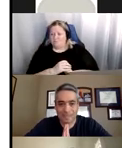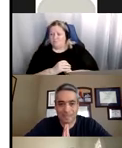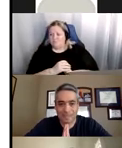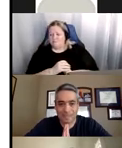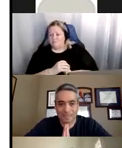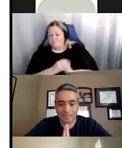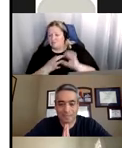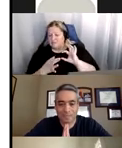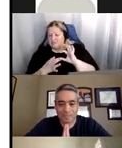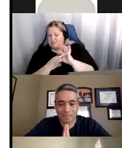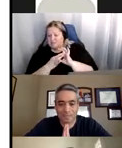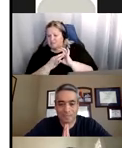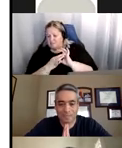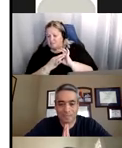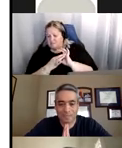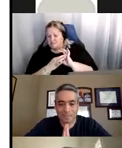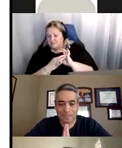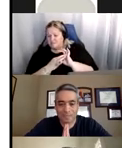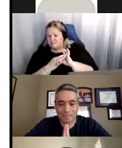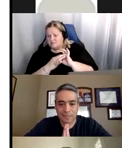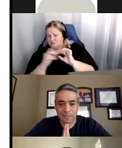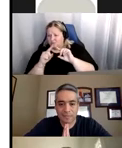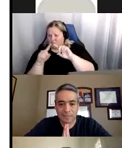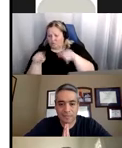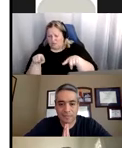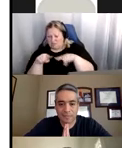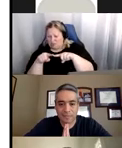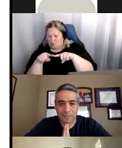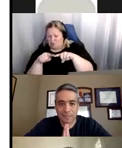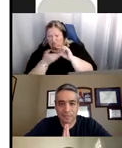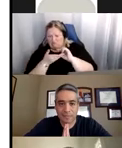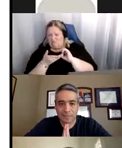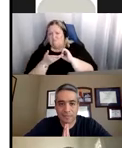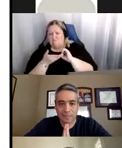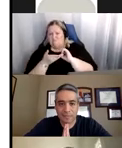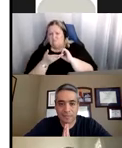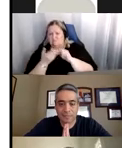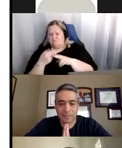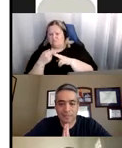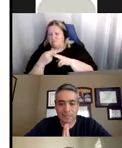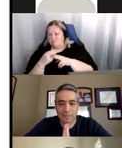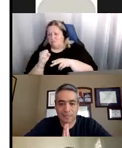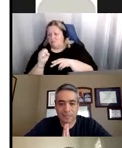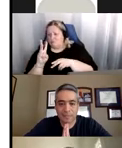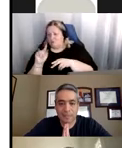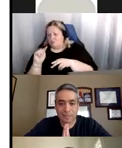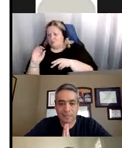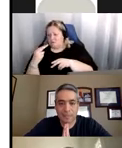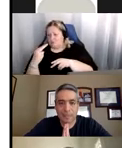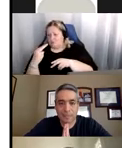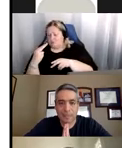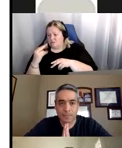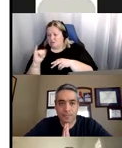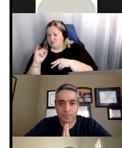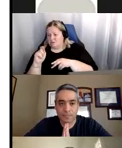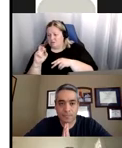it's connected to a rectangular object, which is called a switch interface. And so the